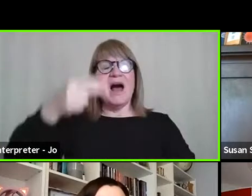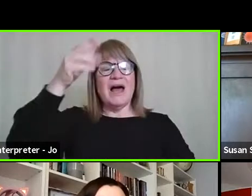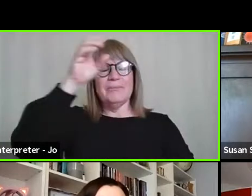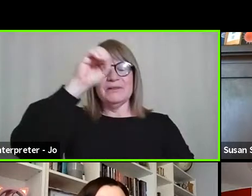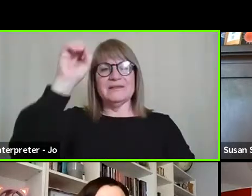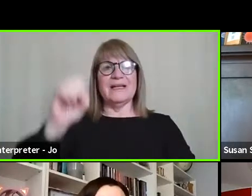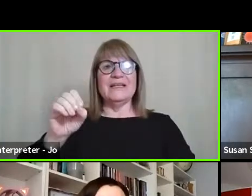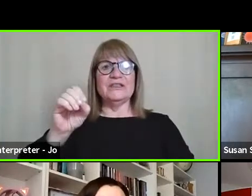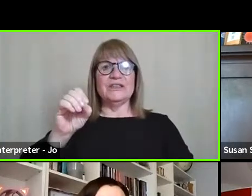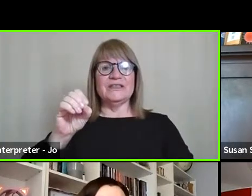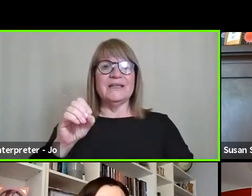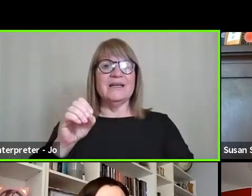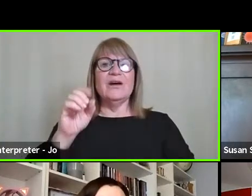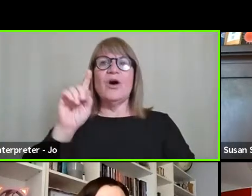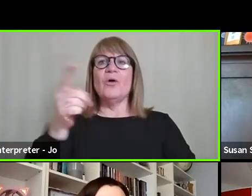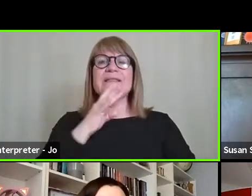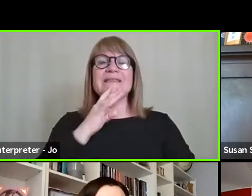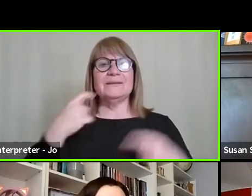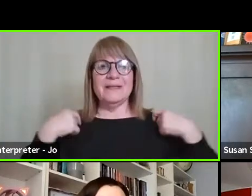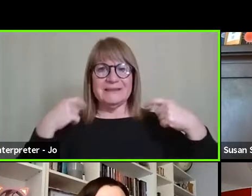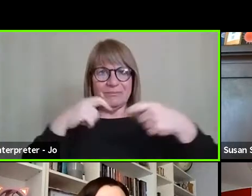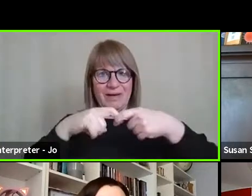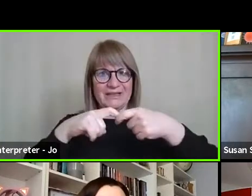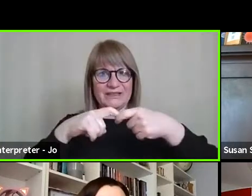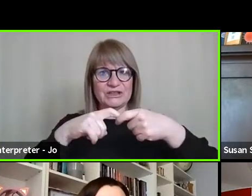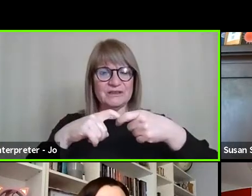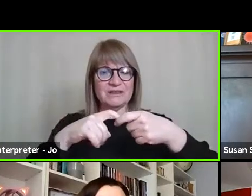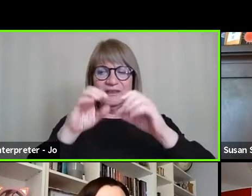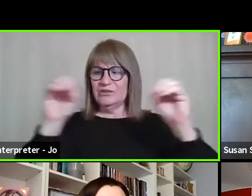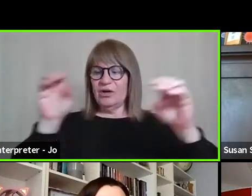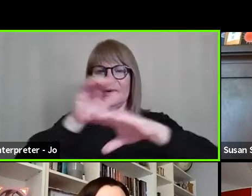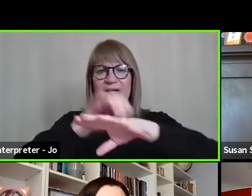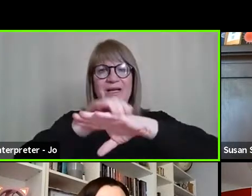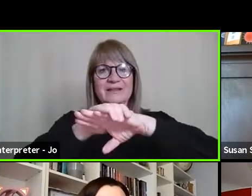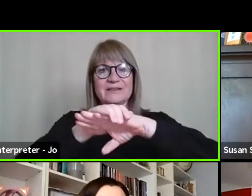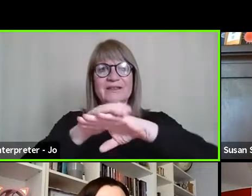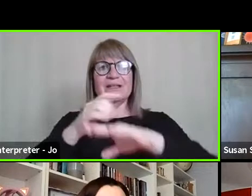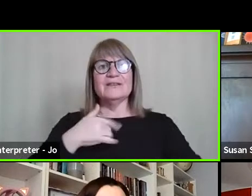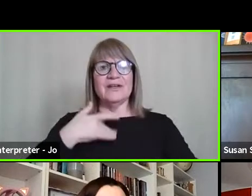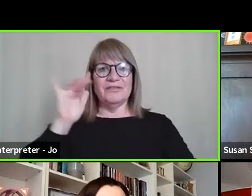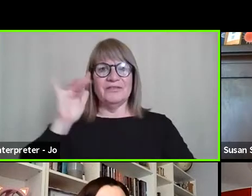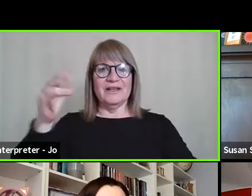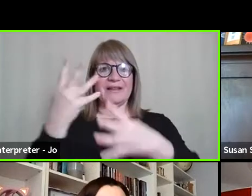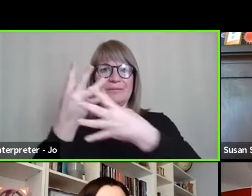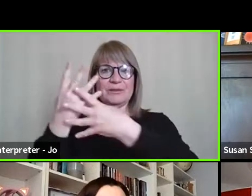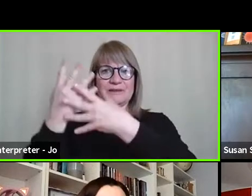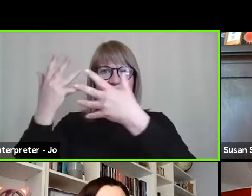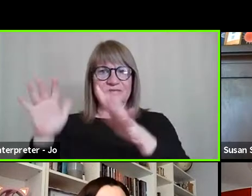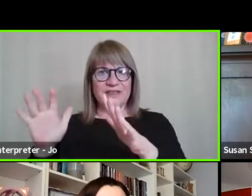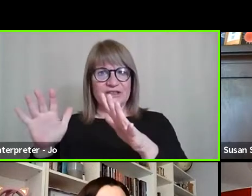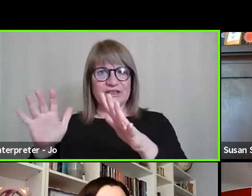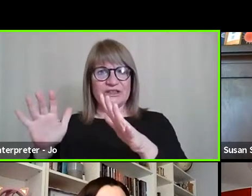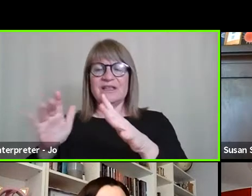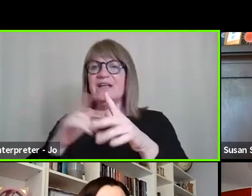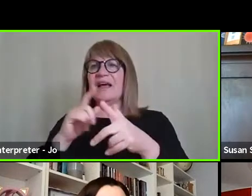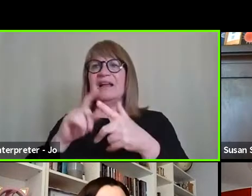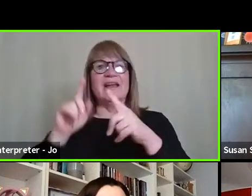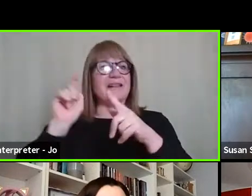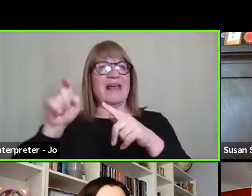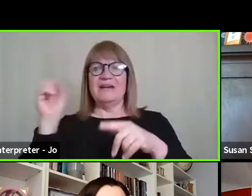believe that a significant portion of them have probably been deported after completing sentences and they will be virtually impossible to reach and